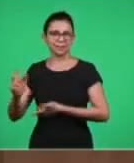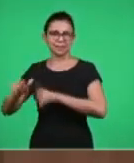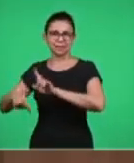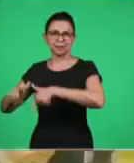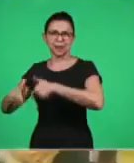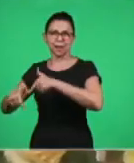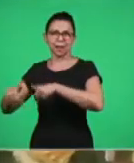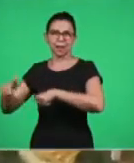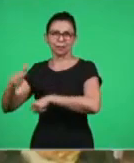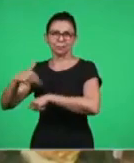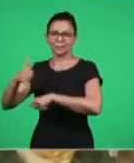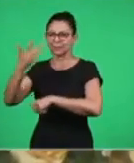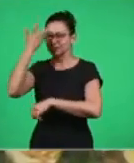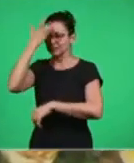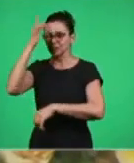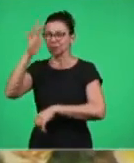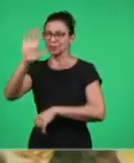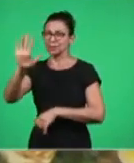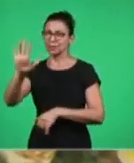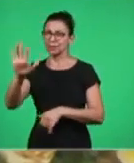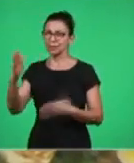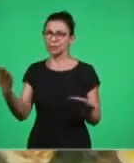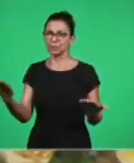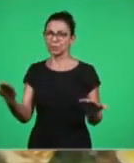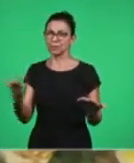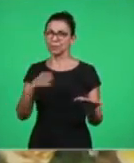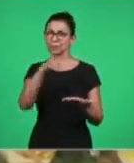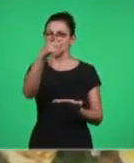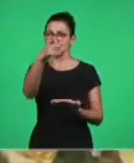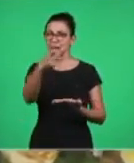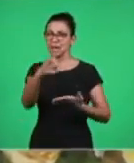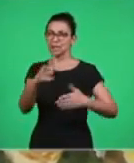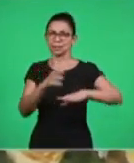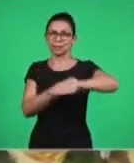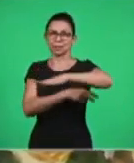this project that today we are delivering to Israel,